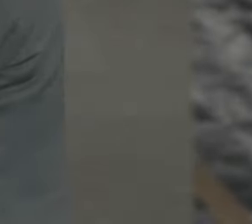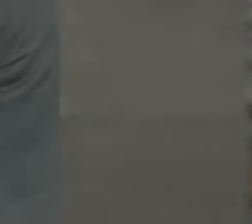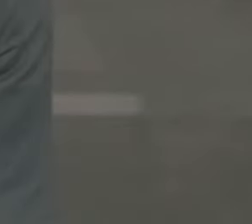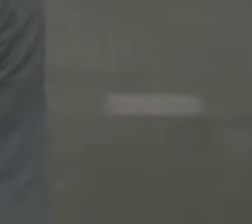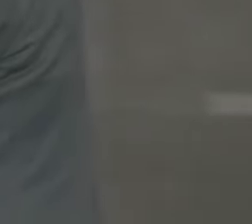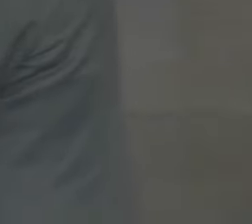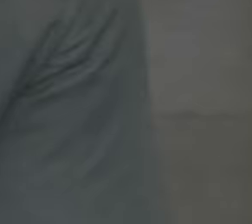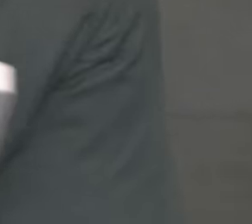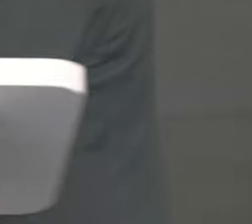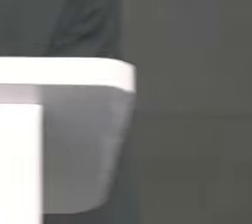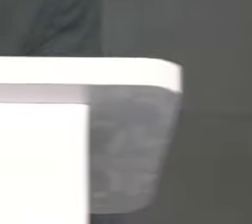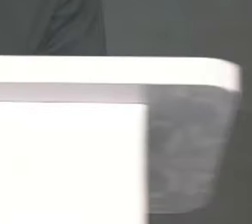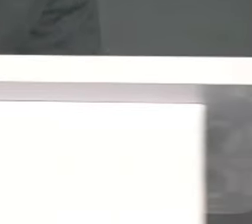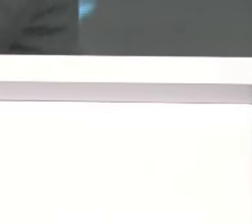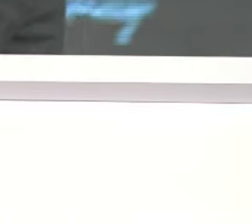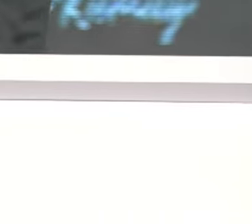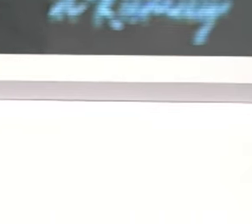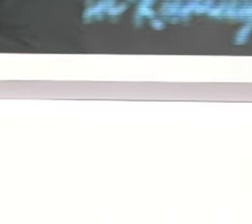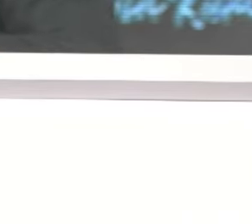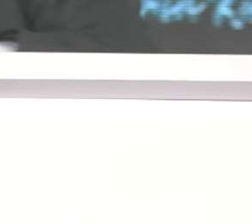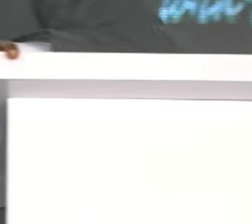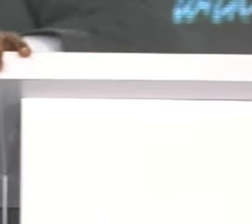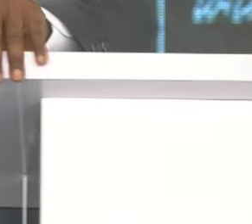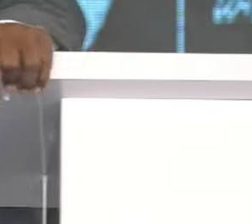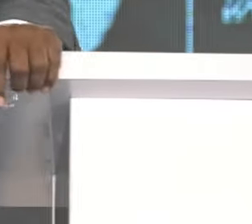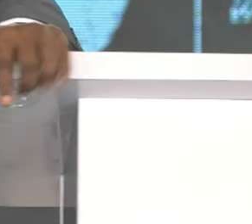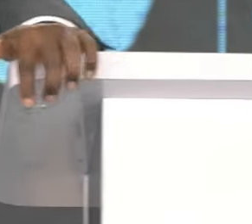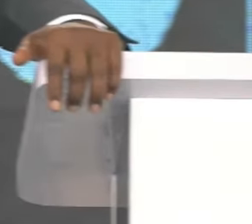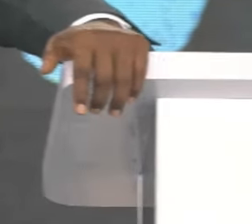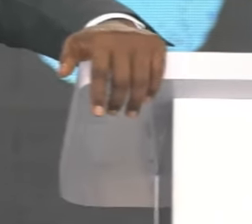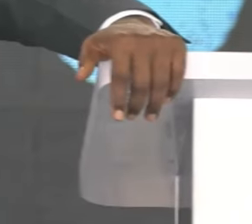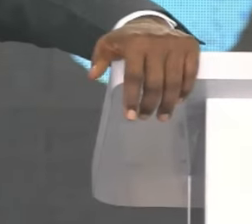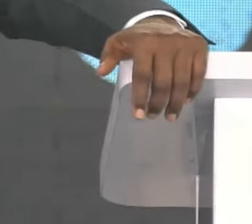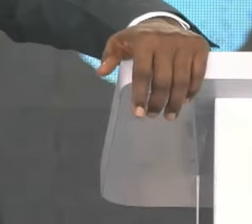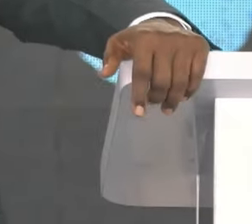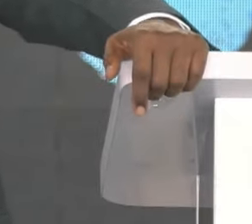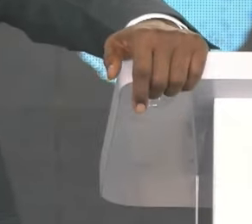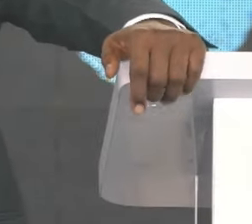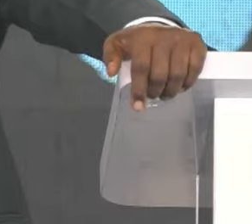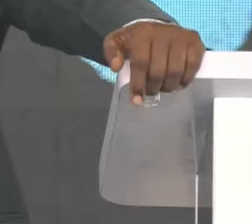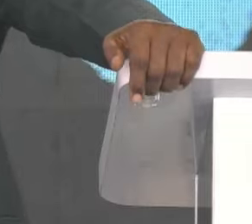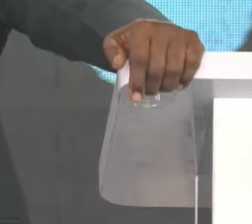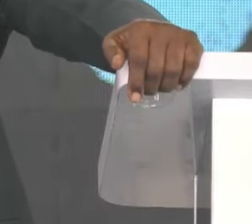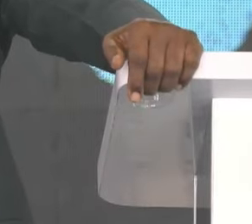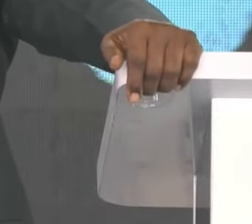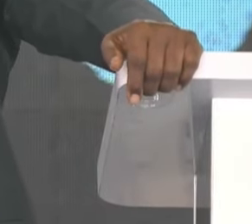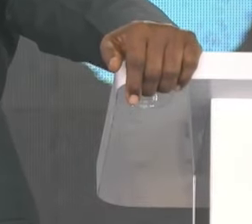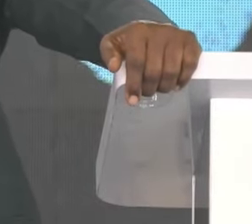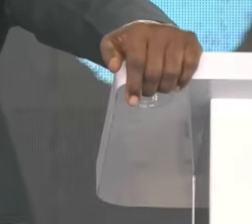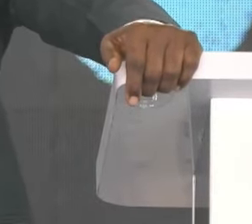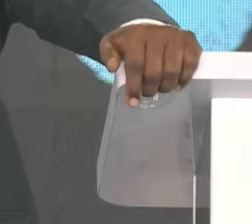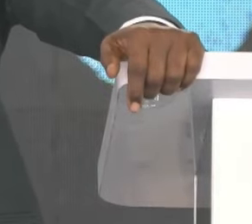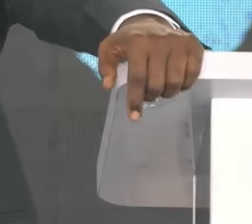to the promised land, were baffled that people like this, that when they were right with